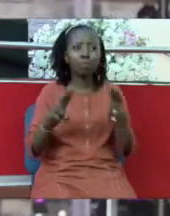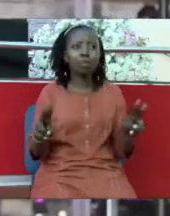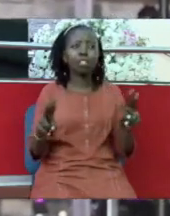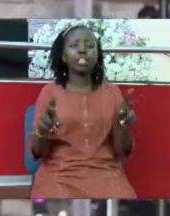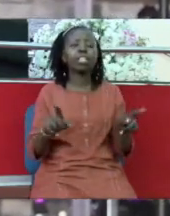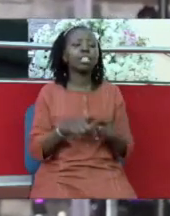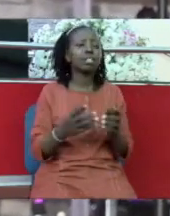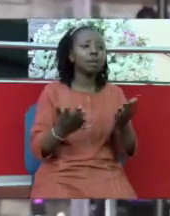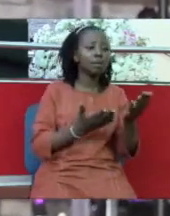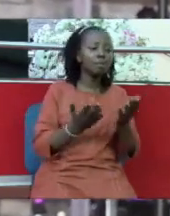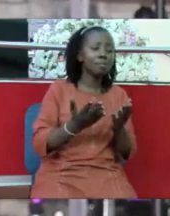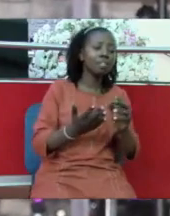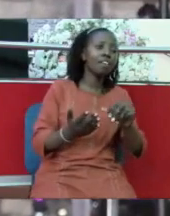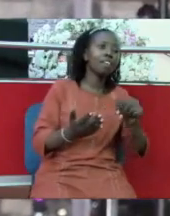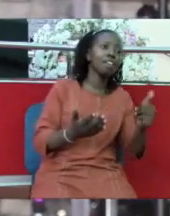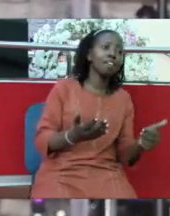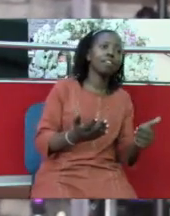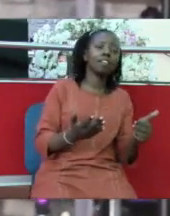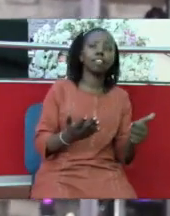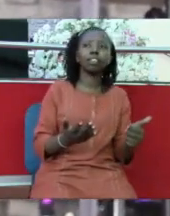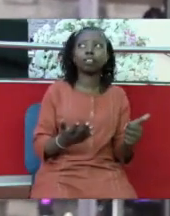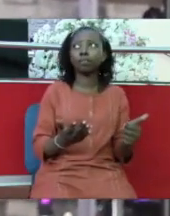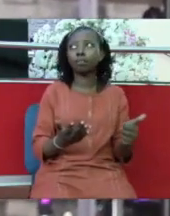giving our lives purpose and meaning.